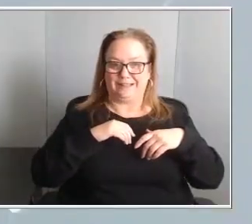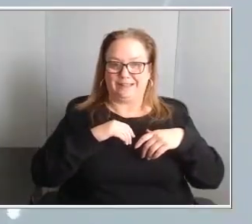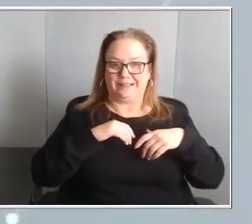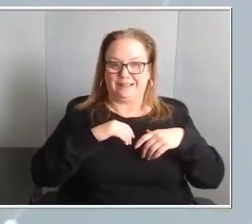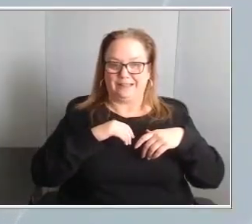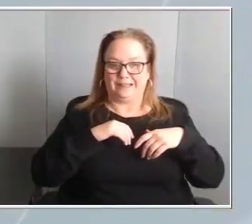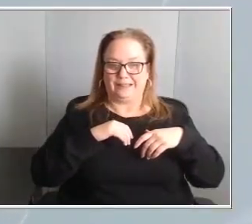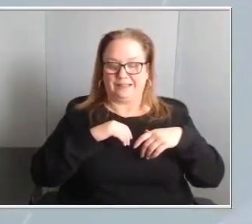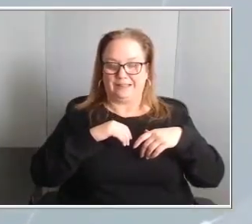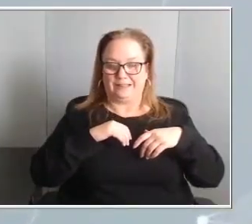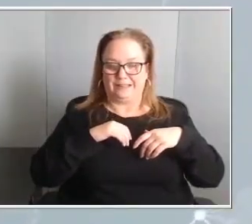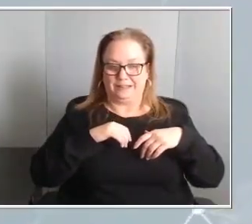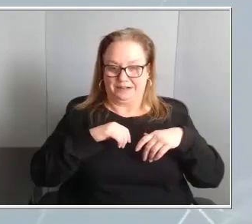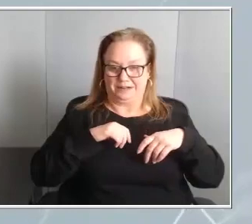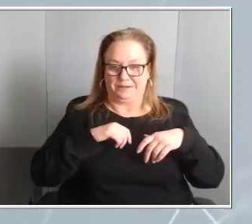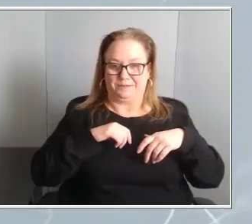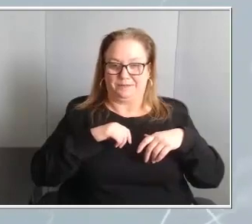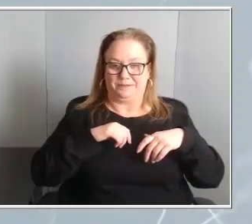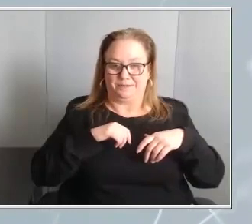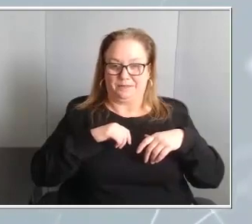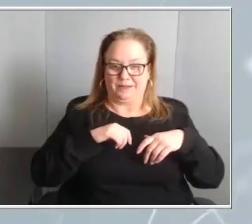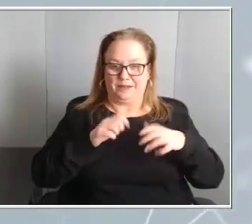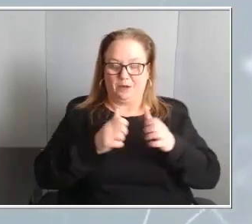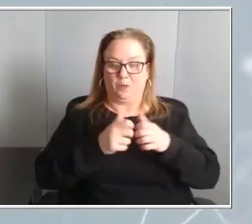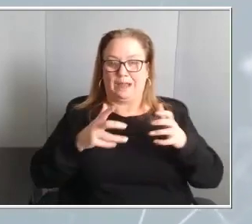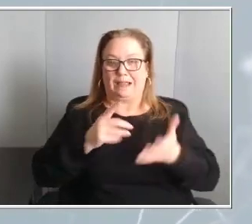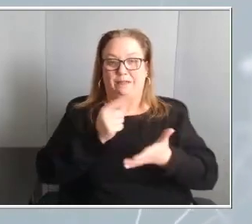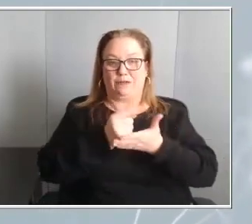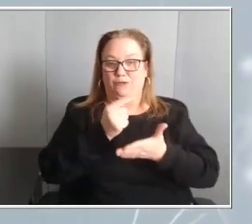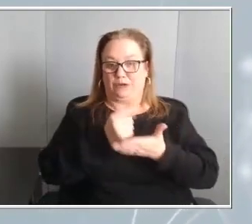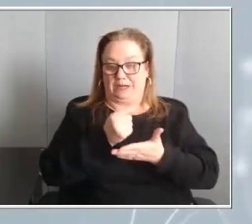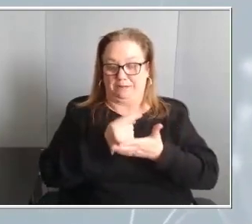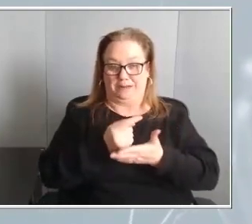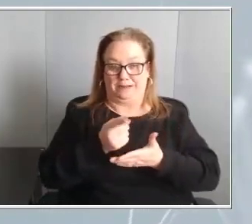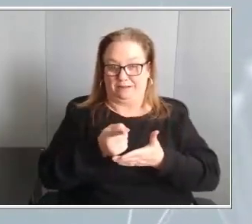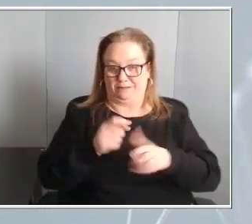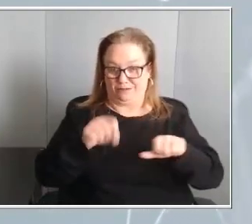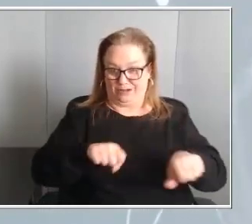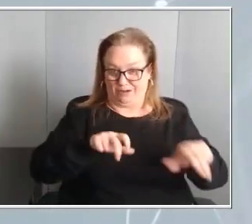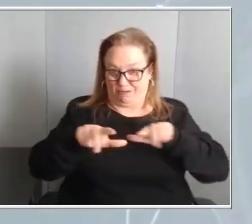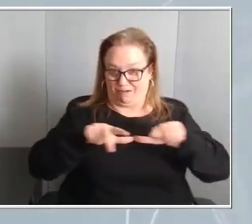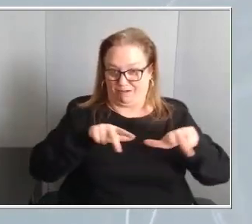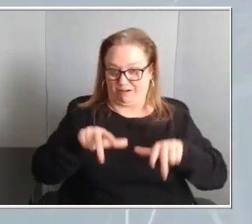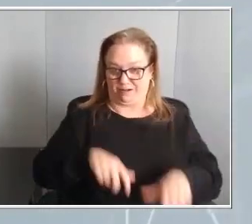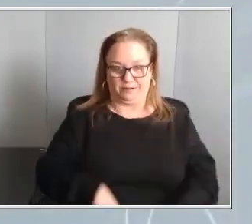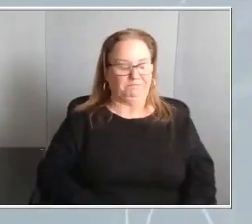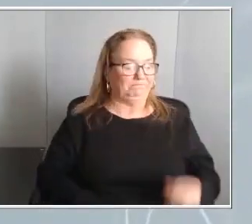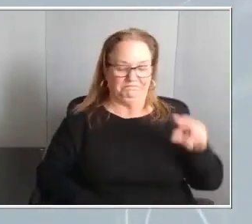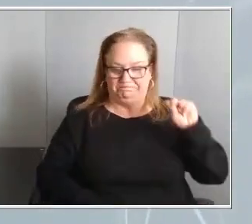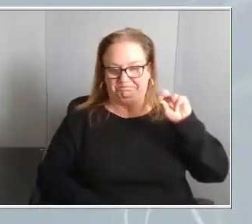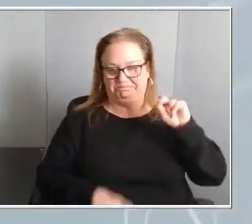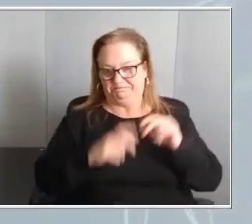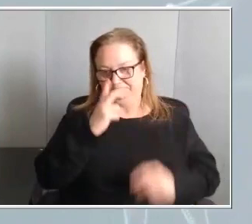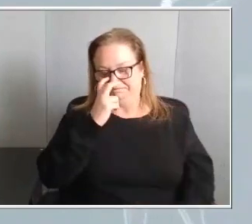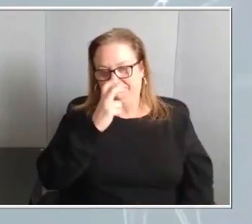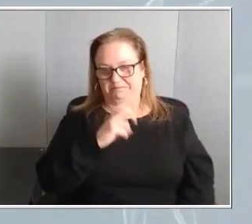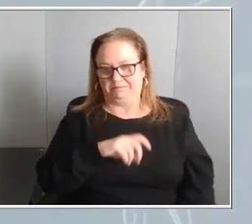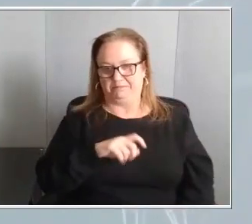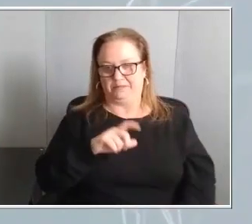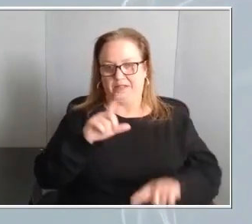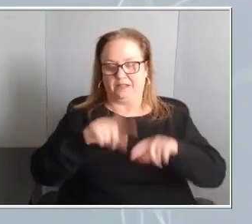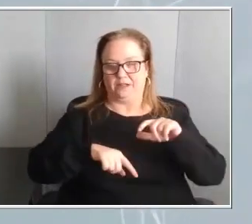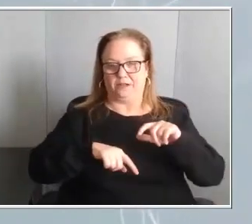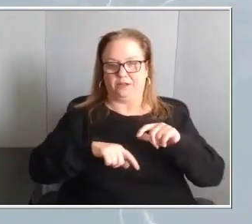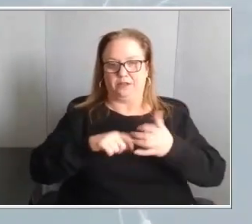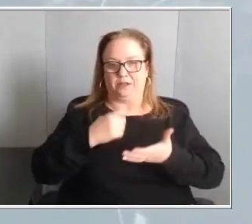Okay, so without this treatment, would he have been doing that? Unlikely. And he would have not even been able hardly to